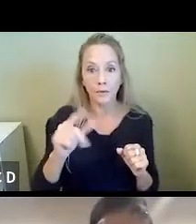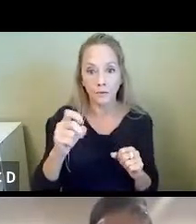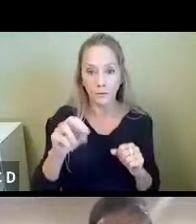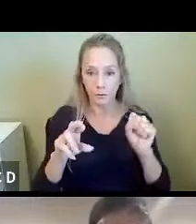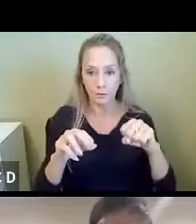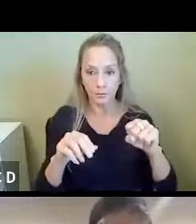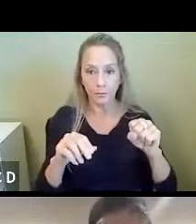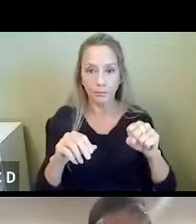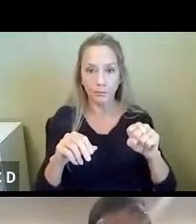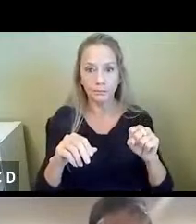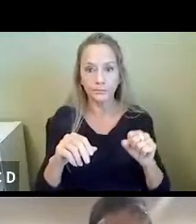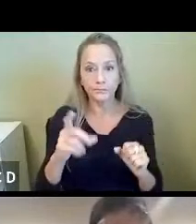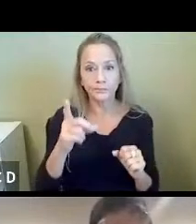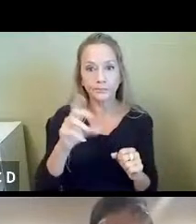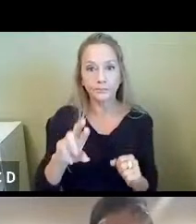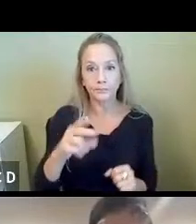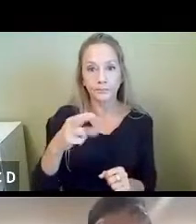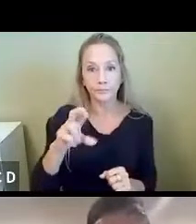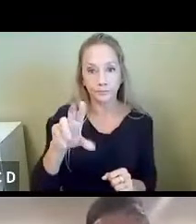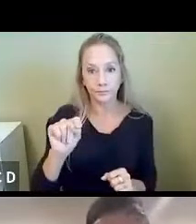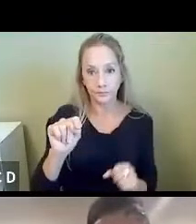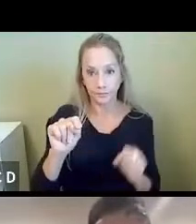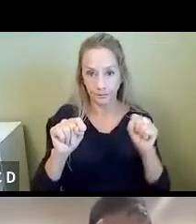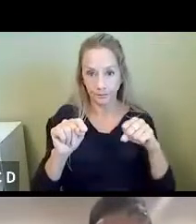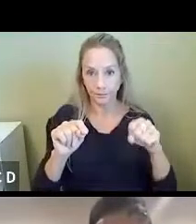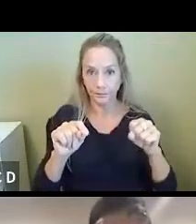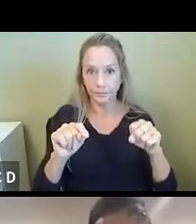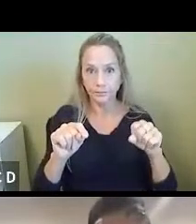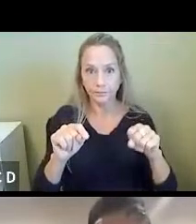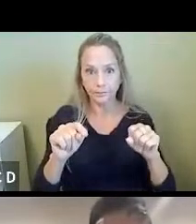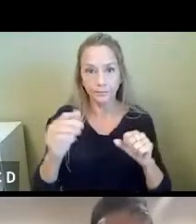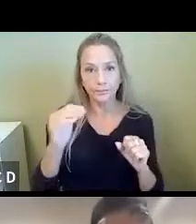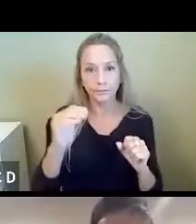Yes? Dr. Hurt, Yes.